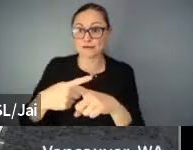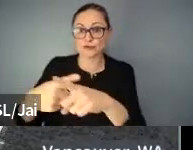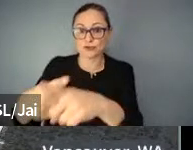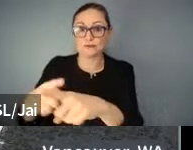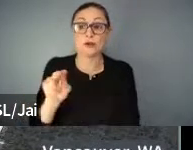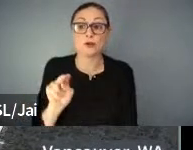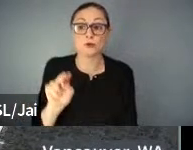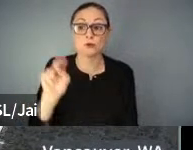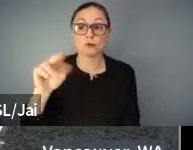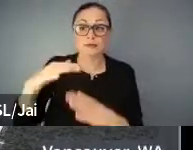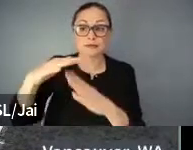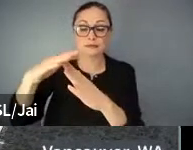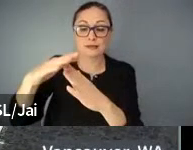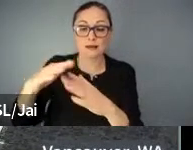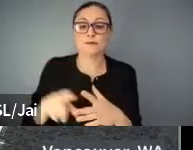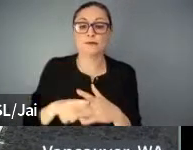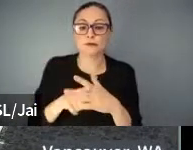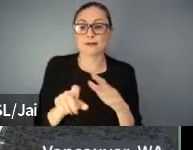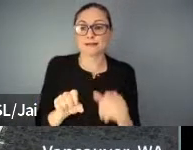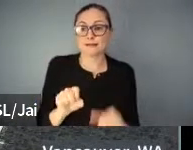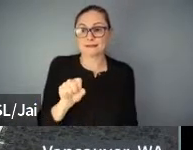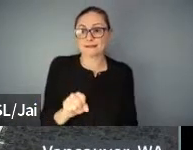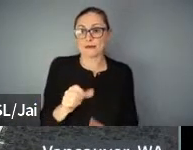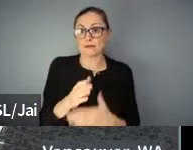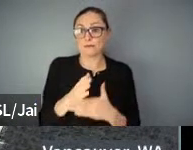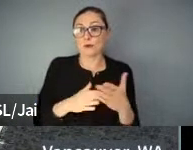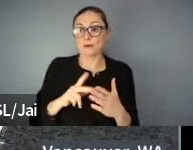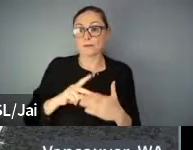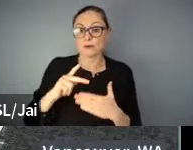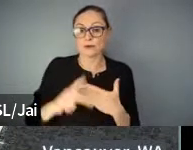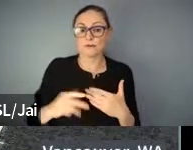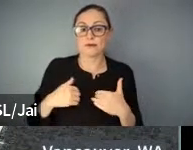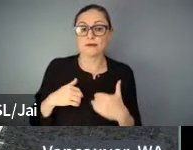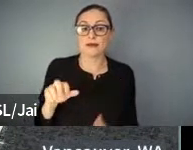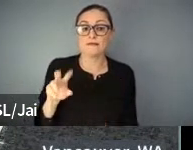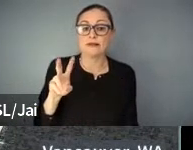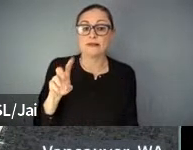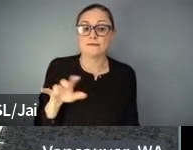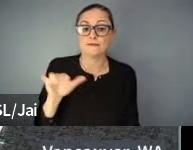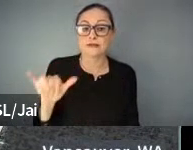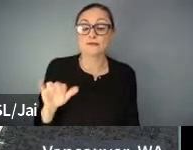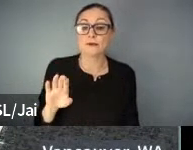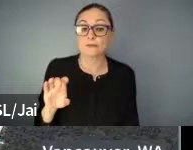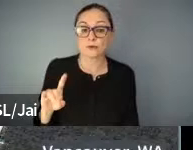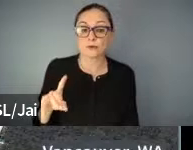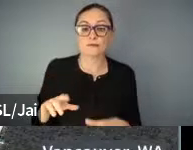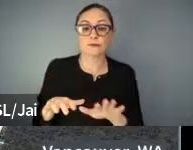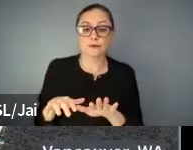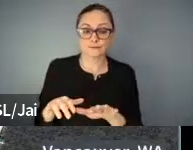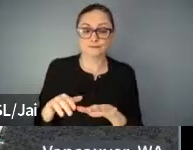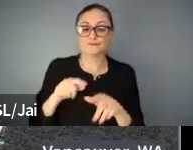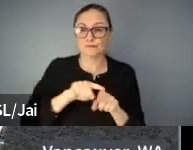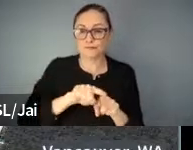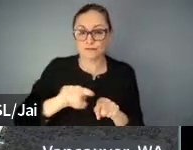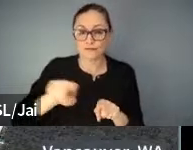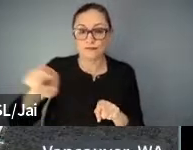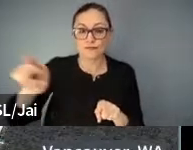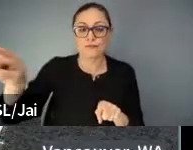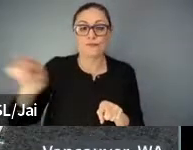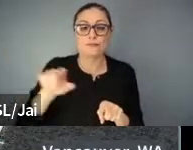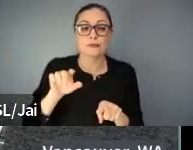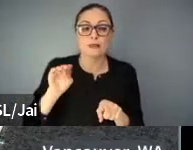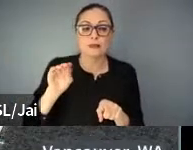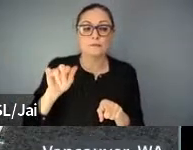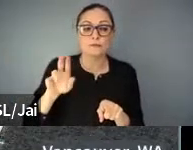We have, starting at the south end of the program, there's Victory Boulevard, Marine Drive interchange, Hayden